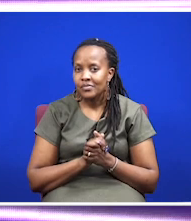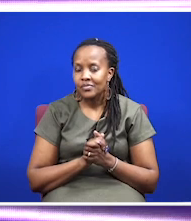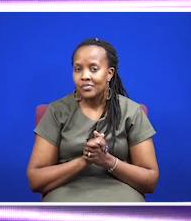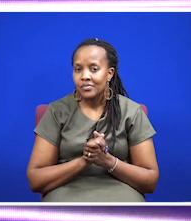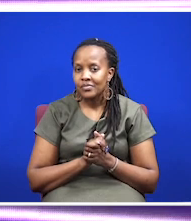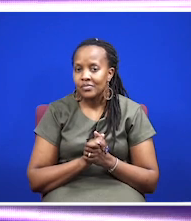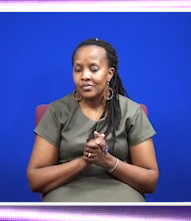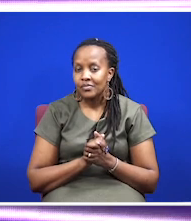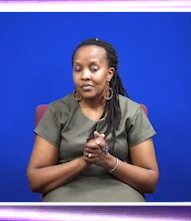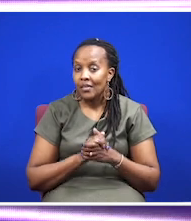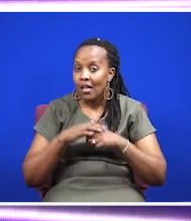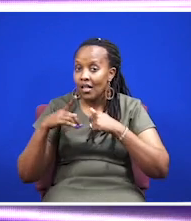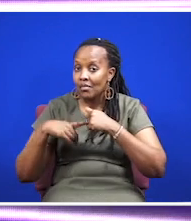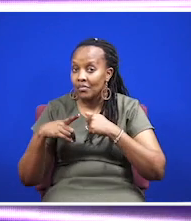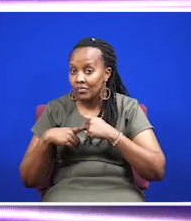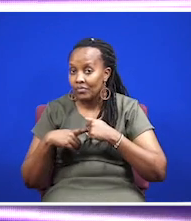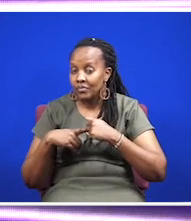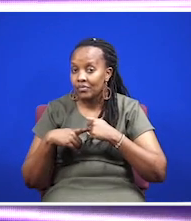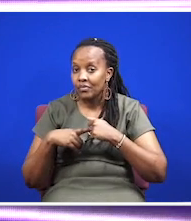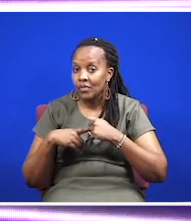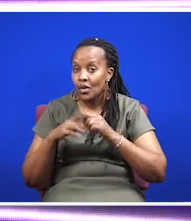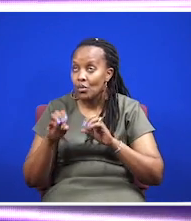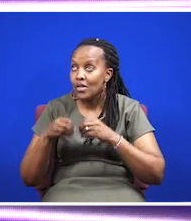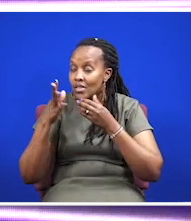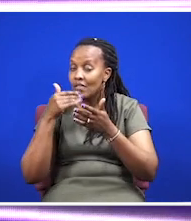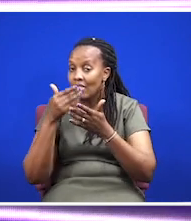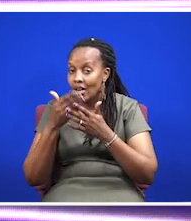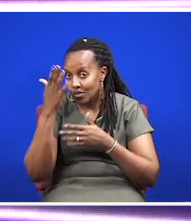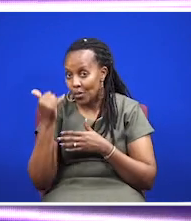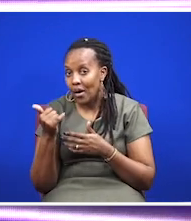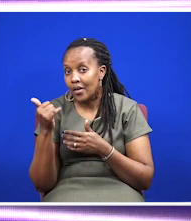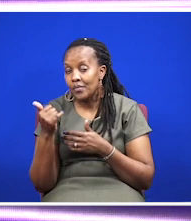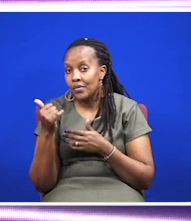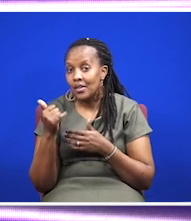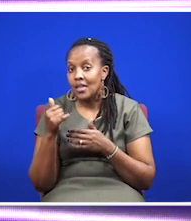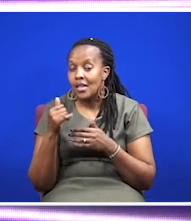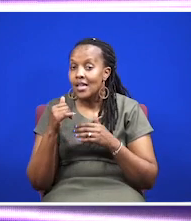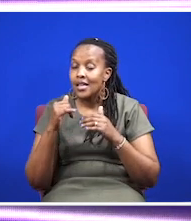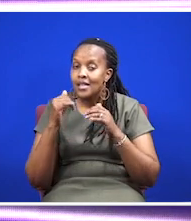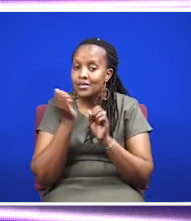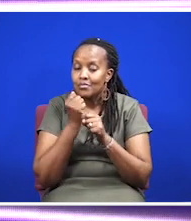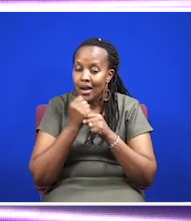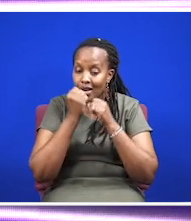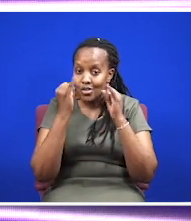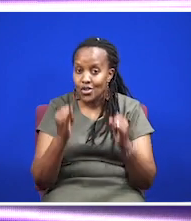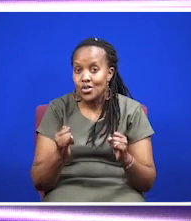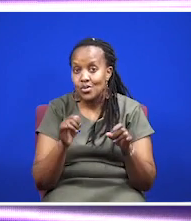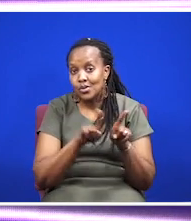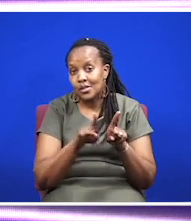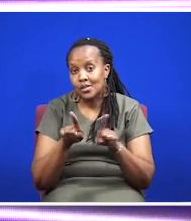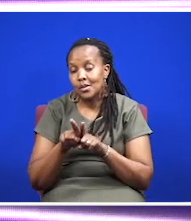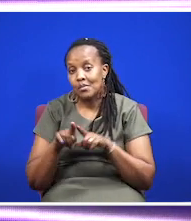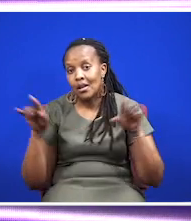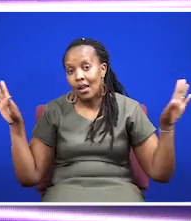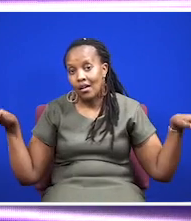things. And finally, because he renews us like the eagle. He has